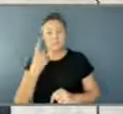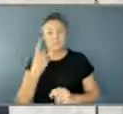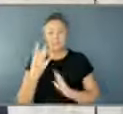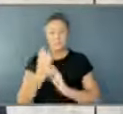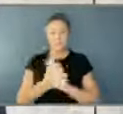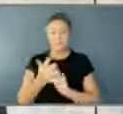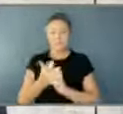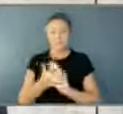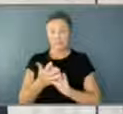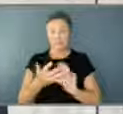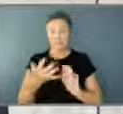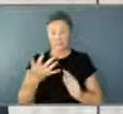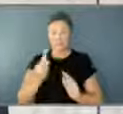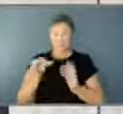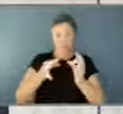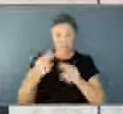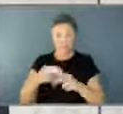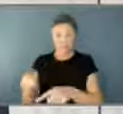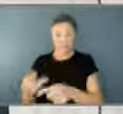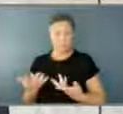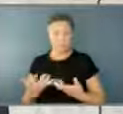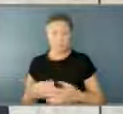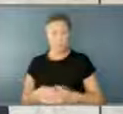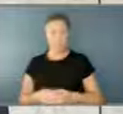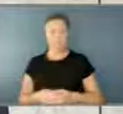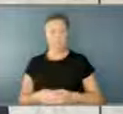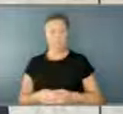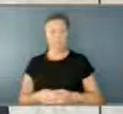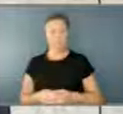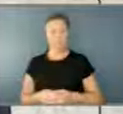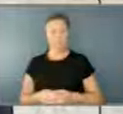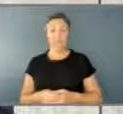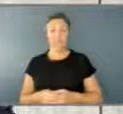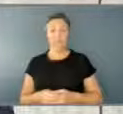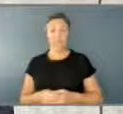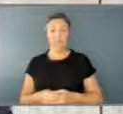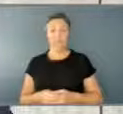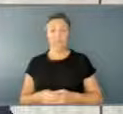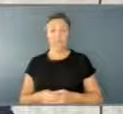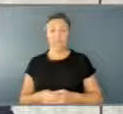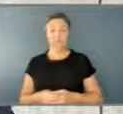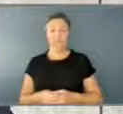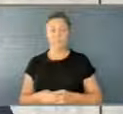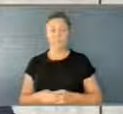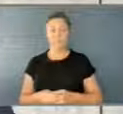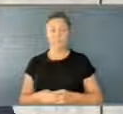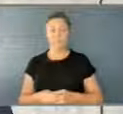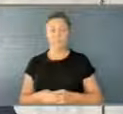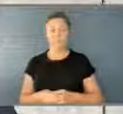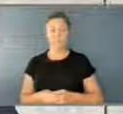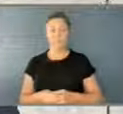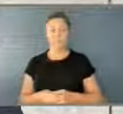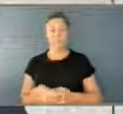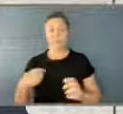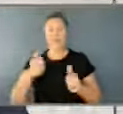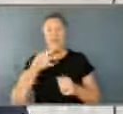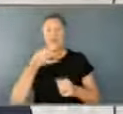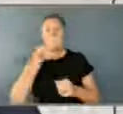countenance in the past for the reasons you've articulated? Yeah, look, I've asked Professor Kelly to work